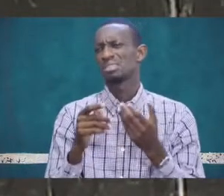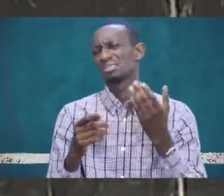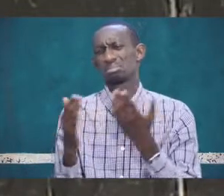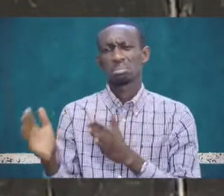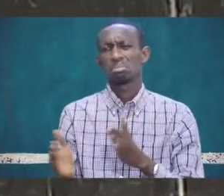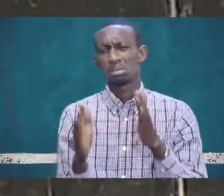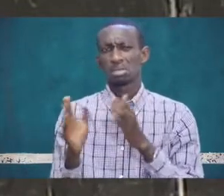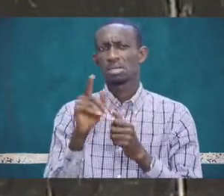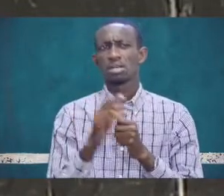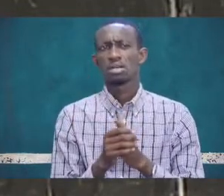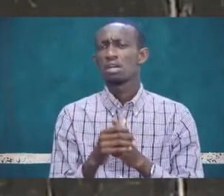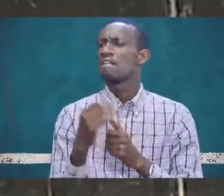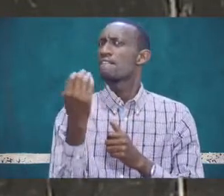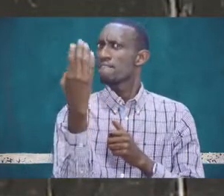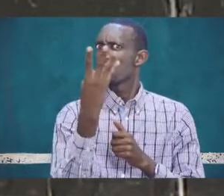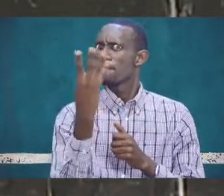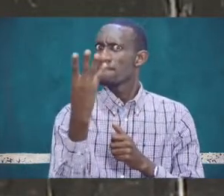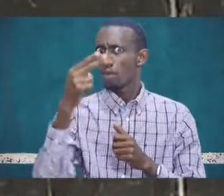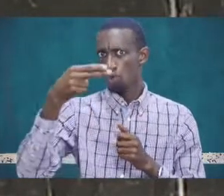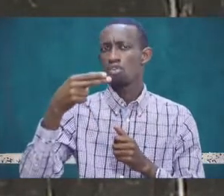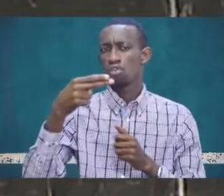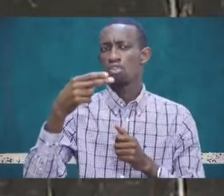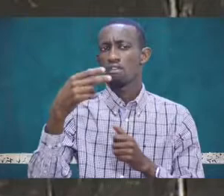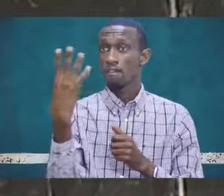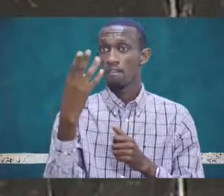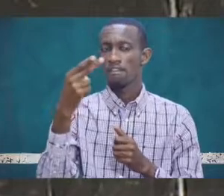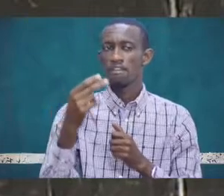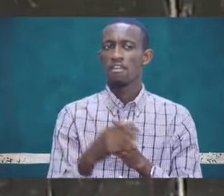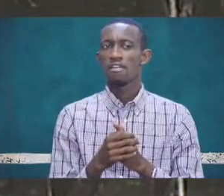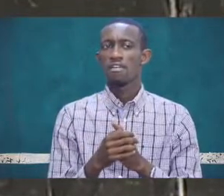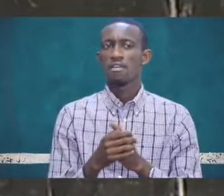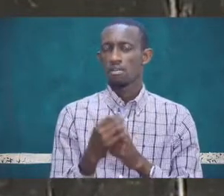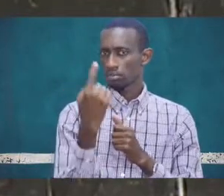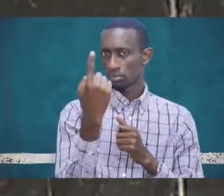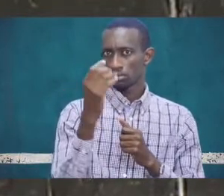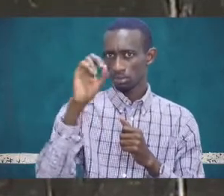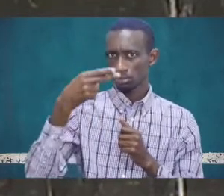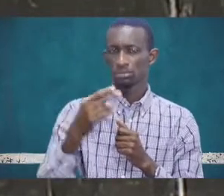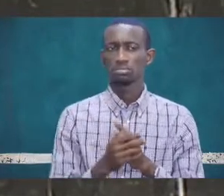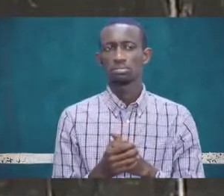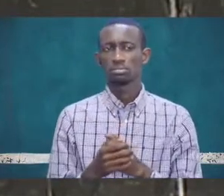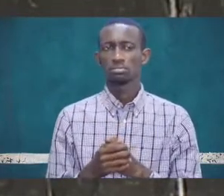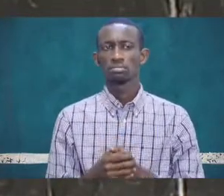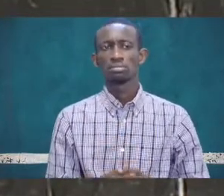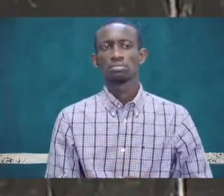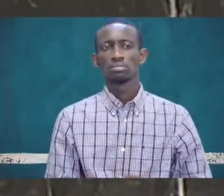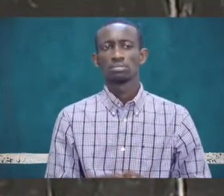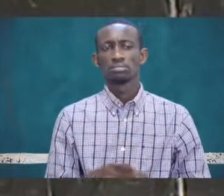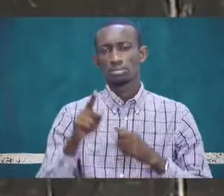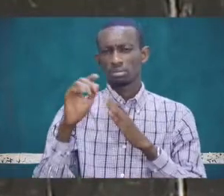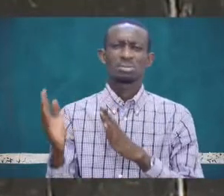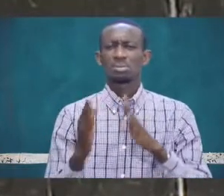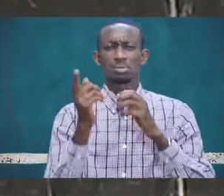4 oxygen, 1, 2, 3, 4. Still here there are 4, and 1 hydrogen atom. So it's just a